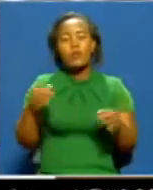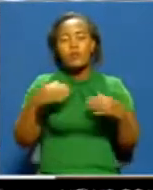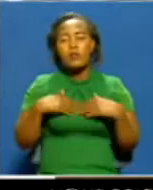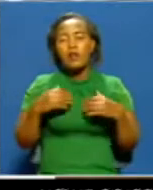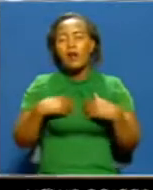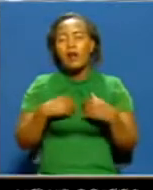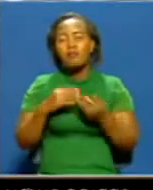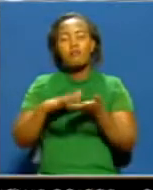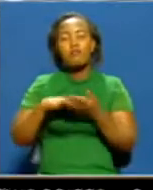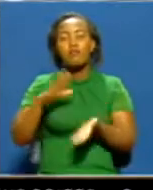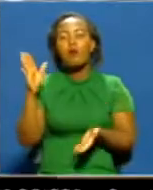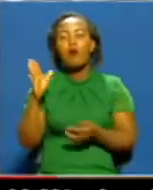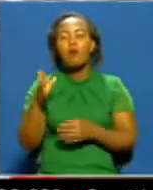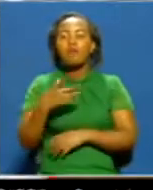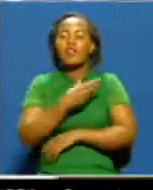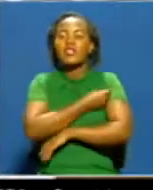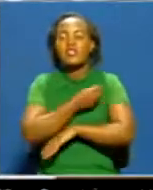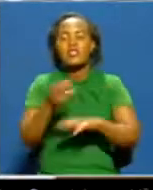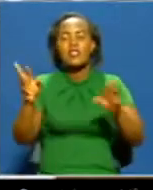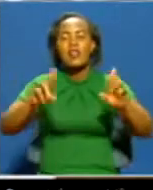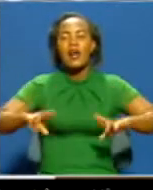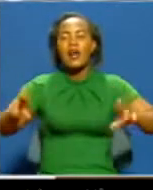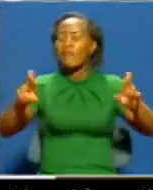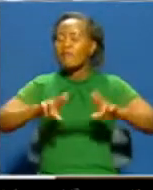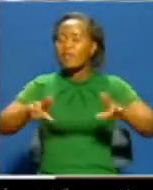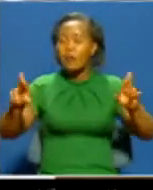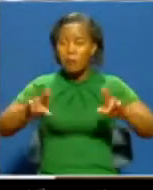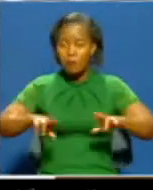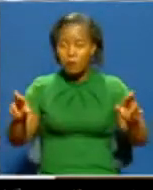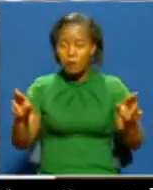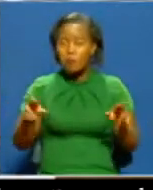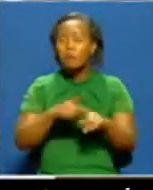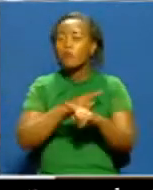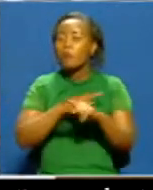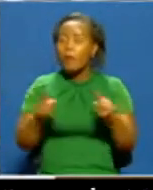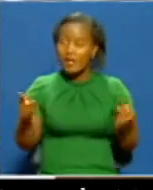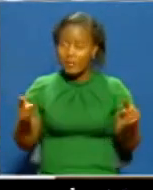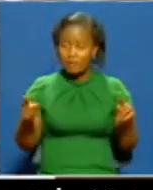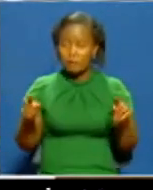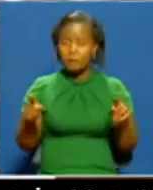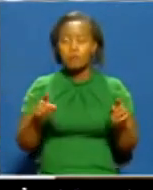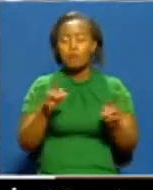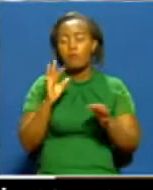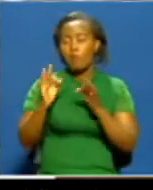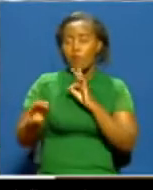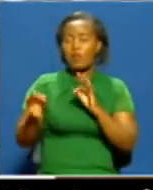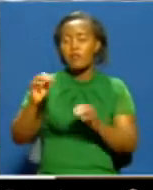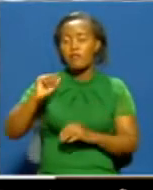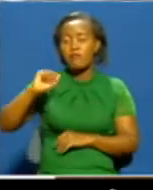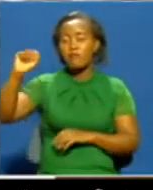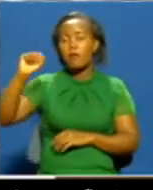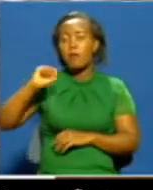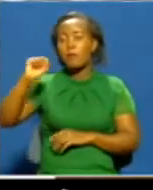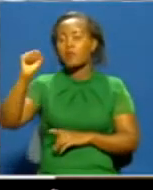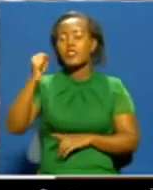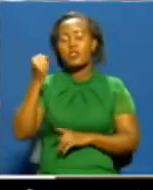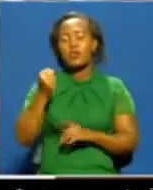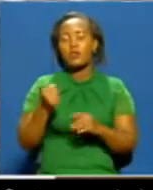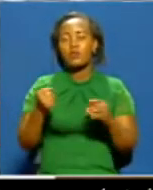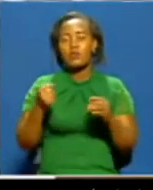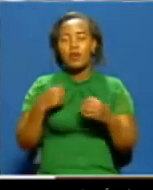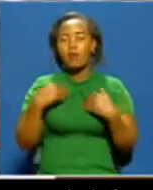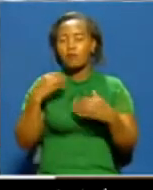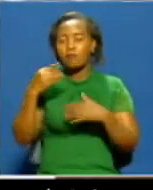there is more vaccines now available generally. But there is also the political fight that has been there against